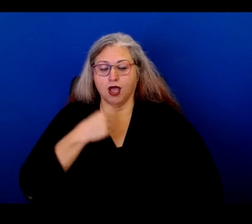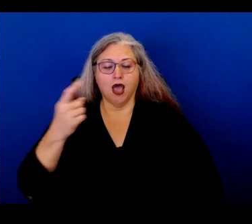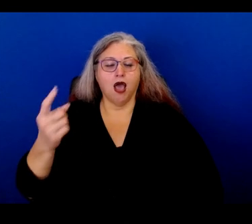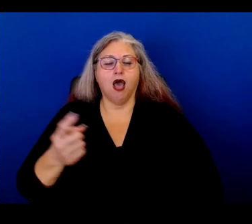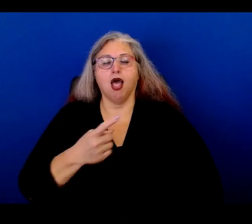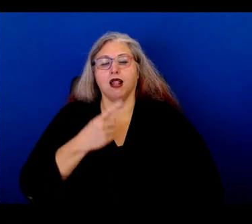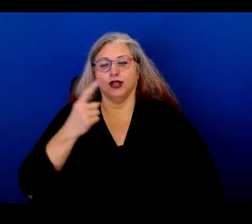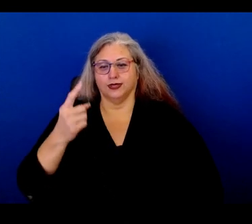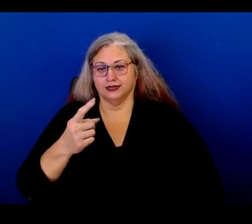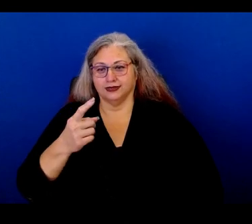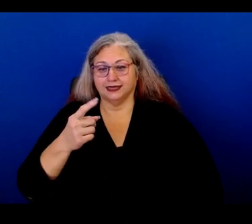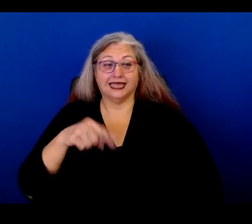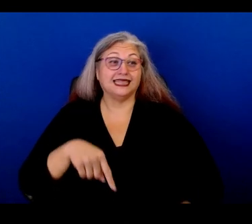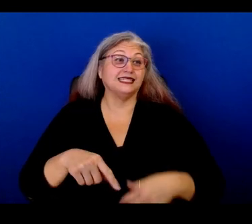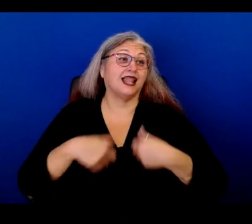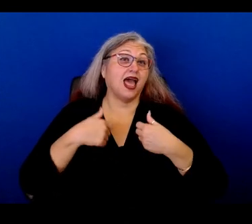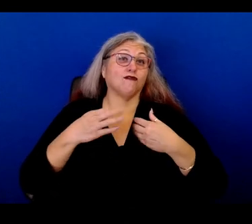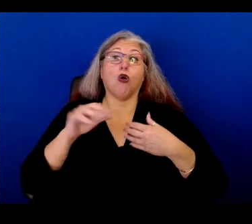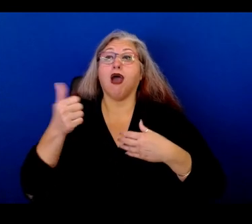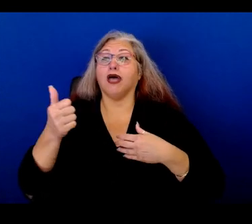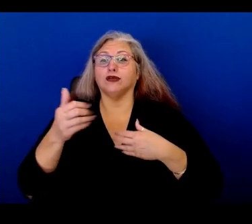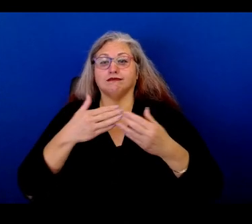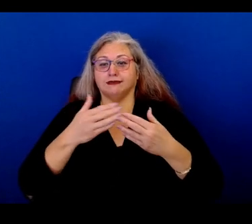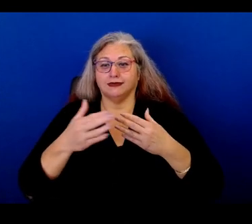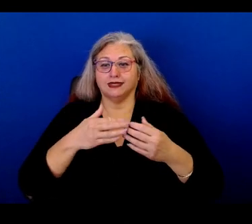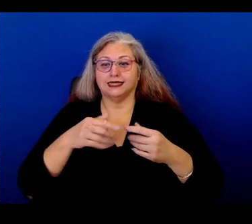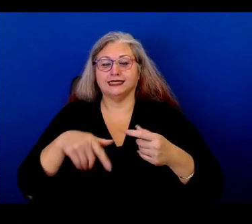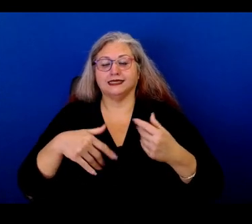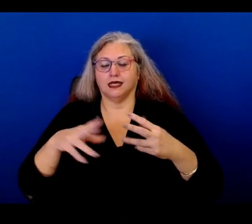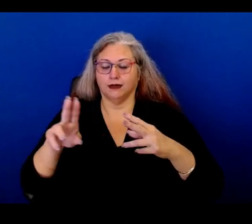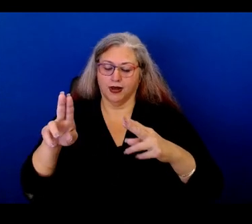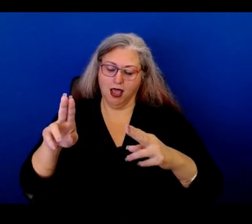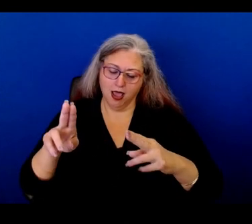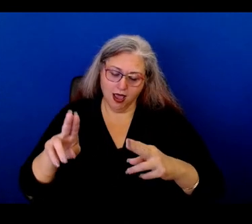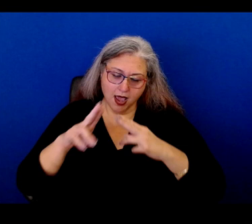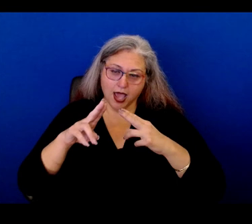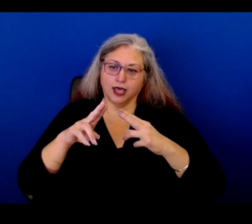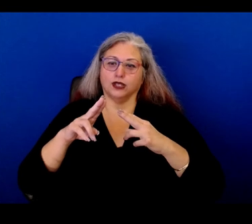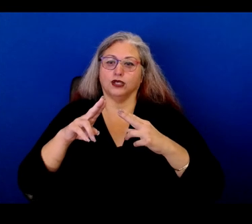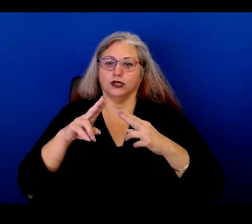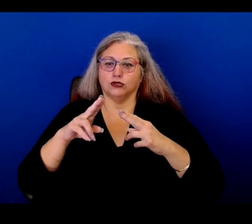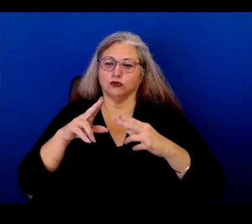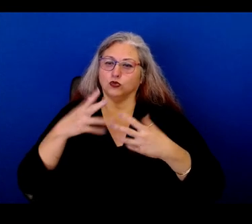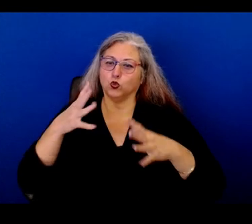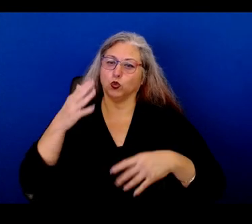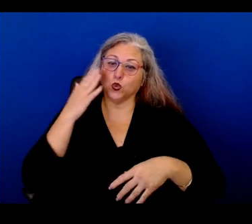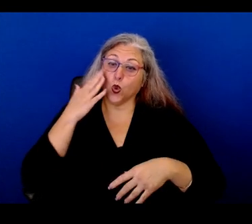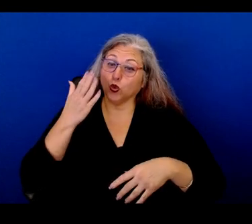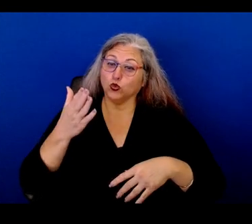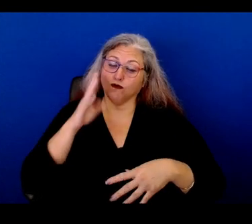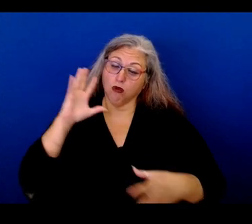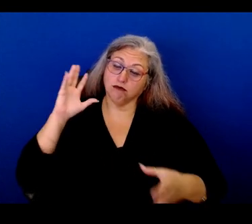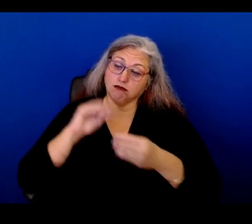other. And it's an honor to have known you all these years. And